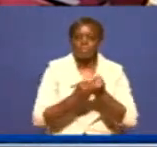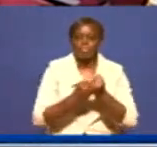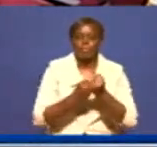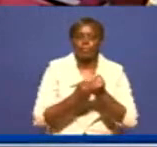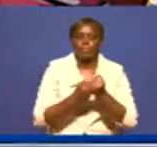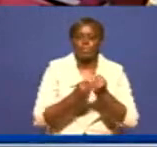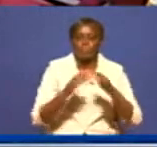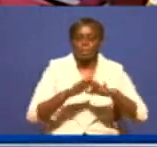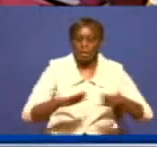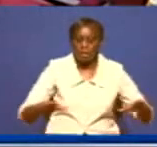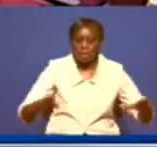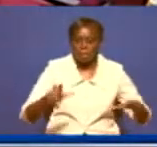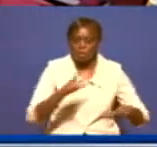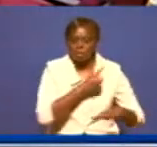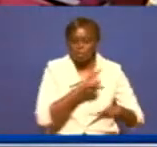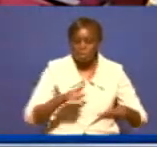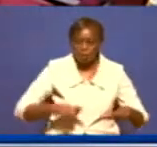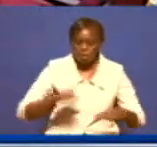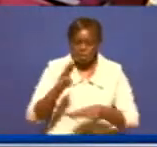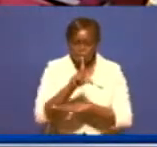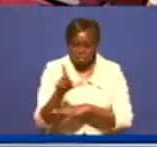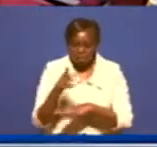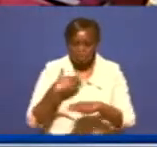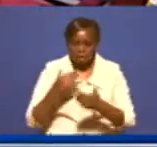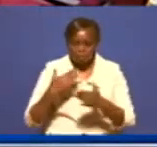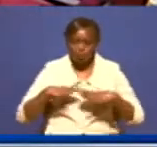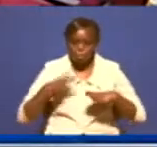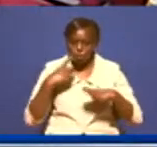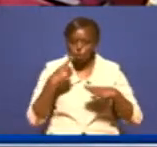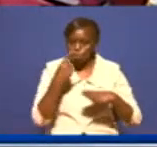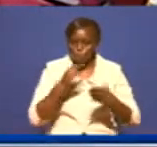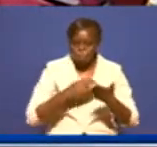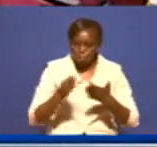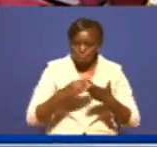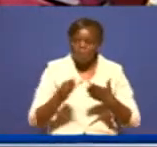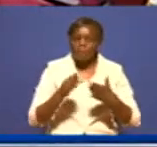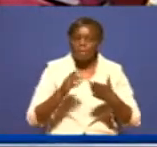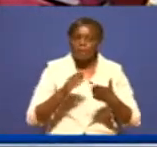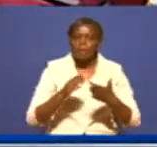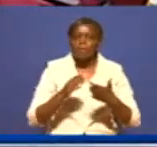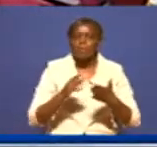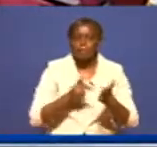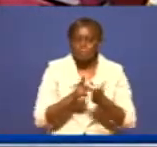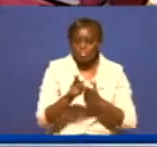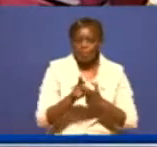Tenancy Bill 2021, a National Assembly Bill number 3 of